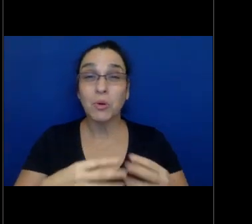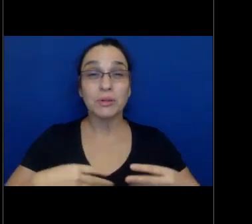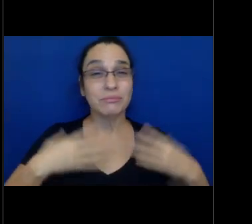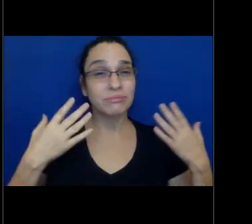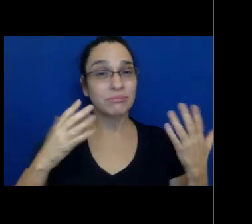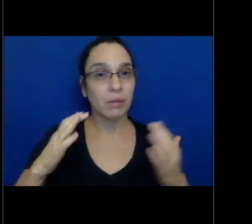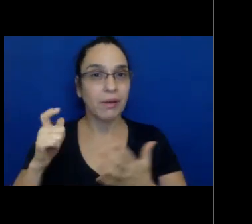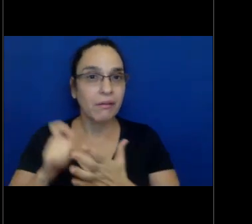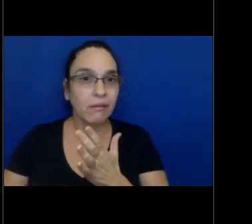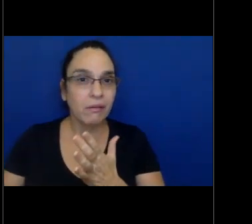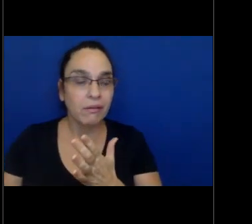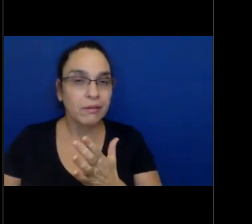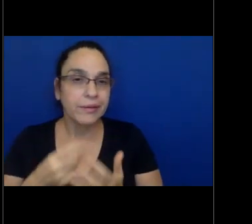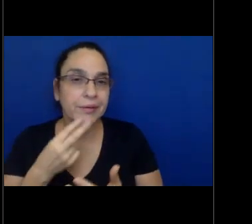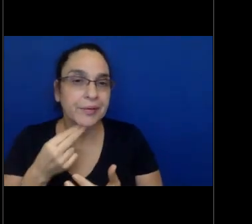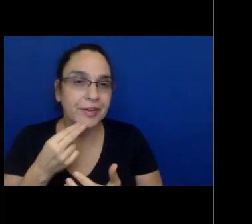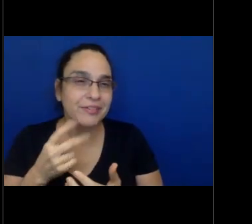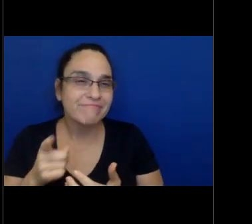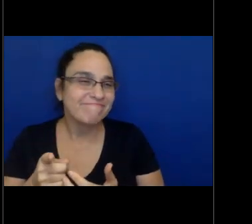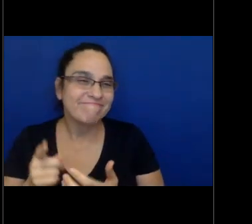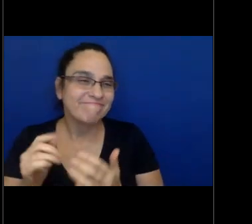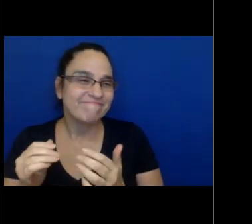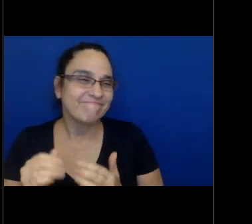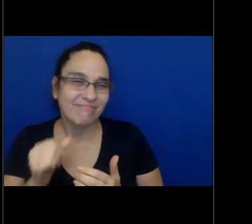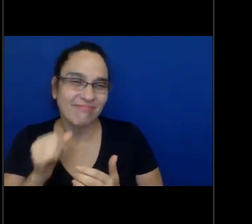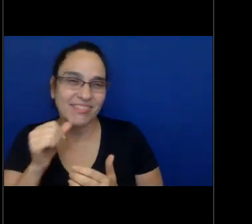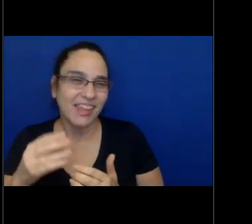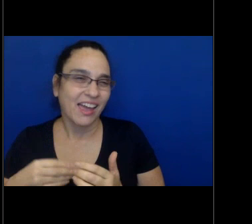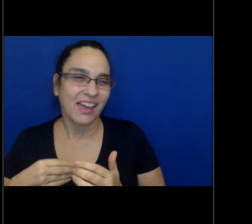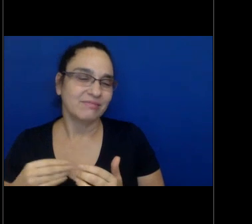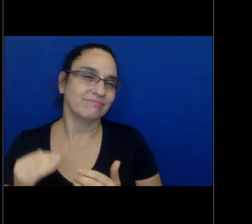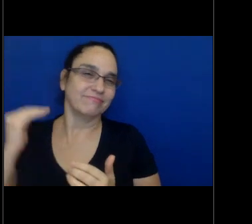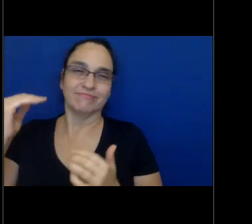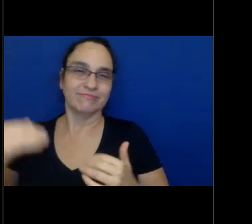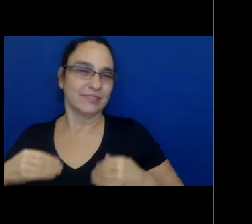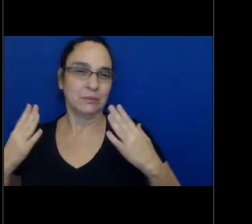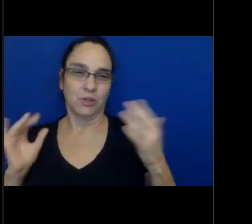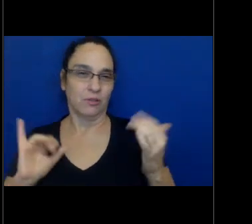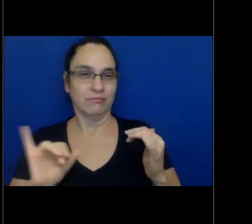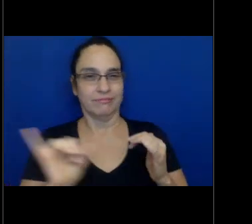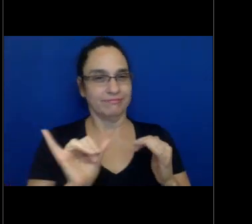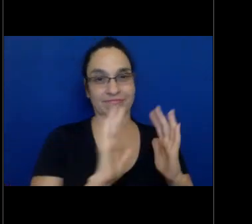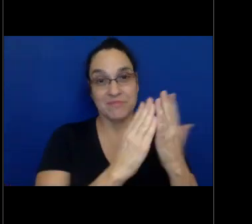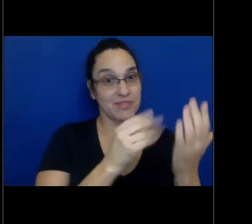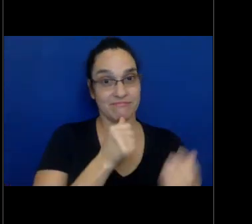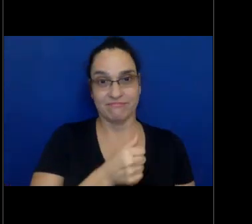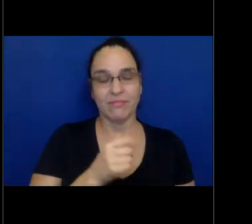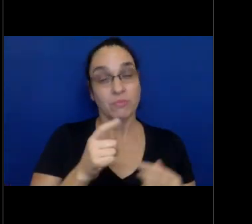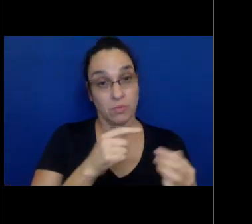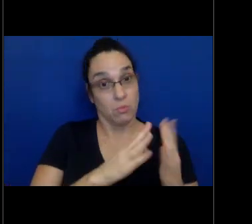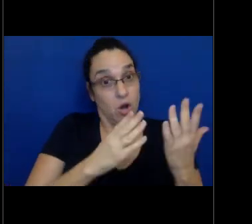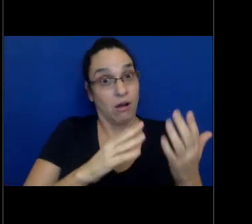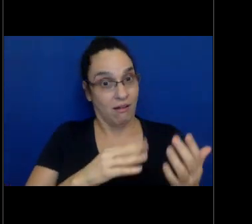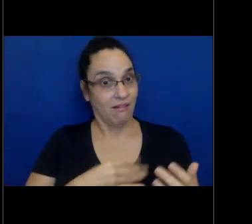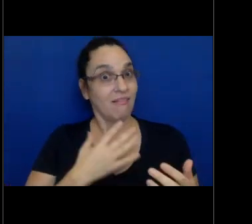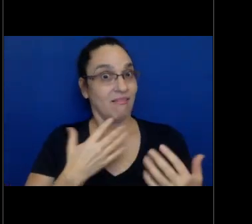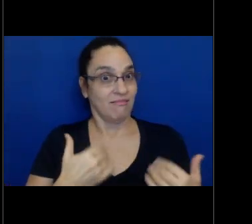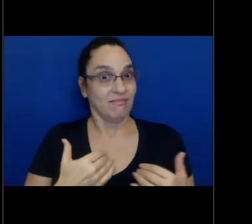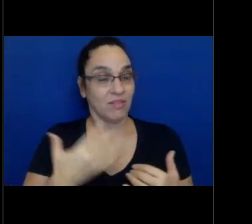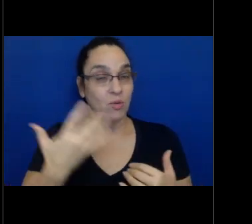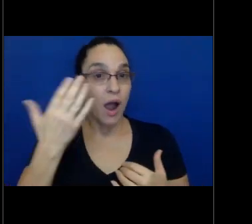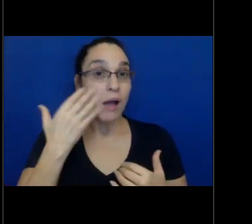This is probably 20 years ago, so things might have changed, and possibly because books are